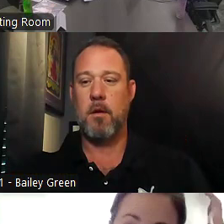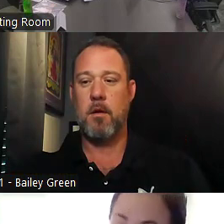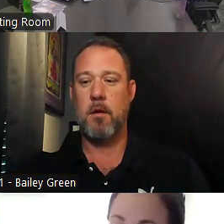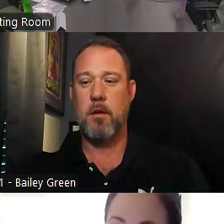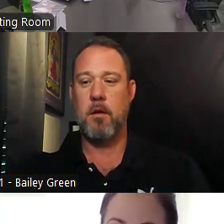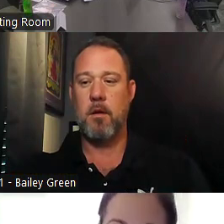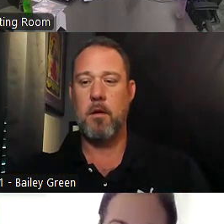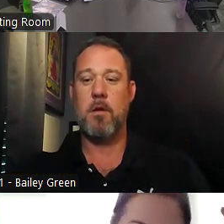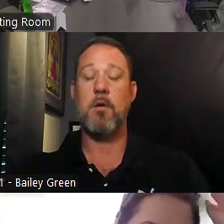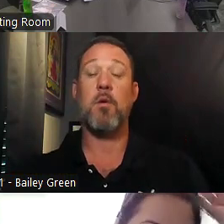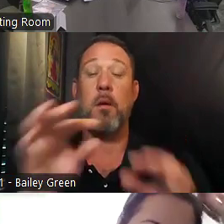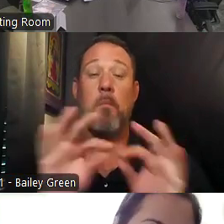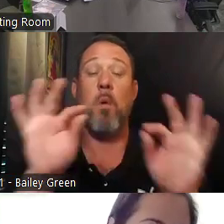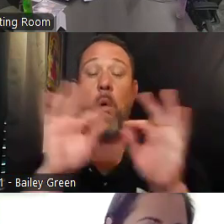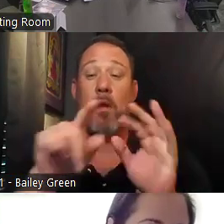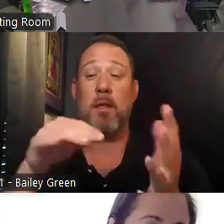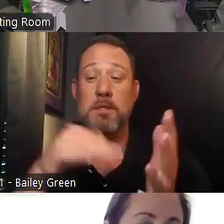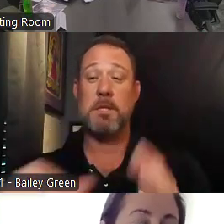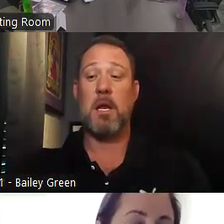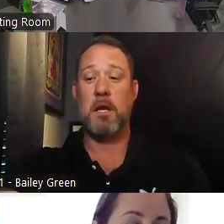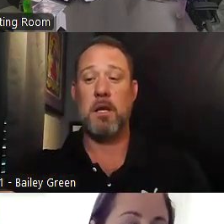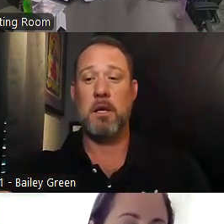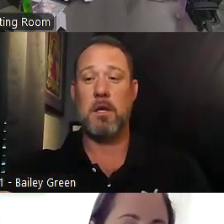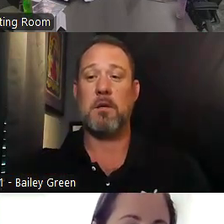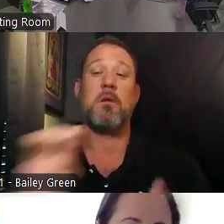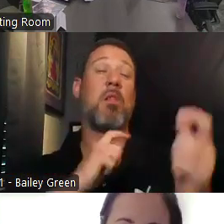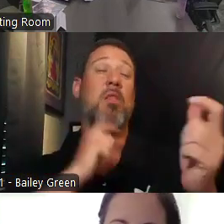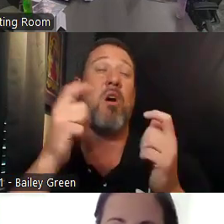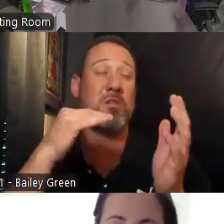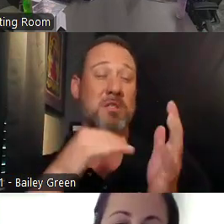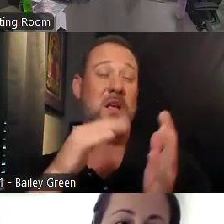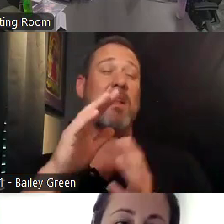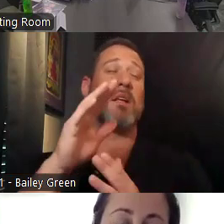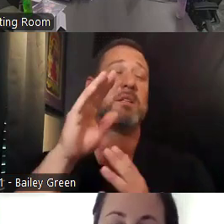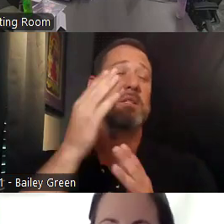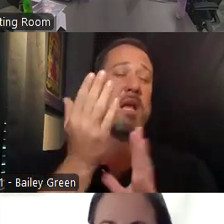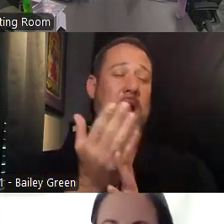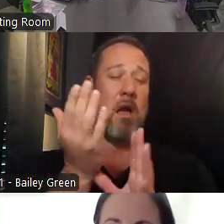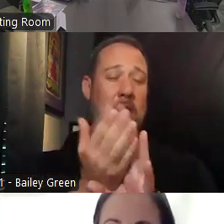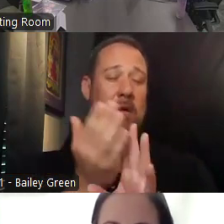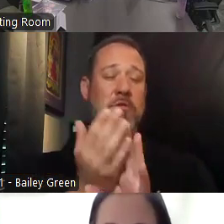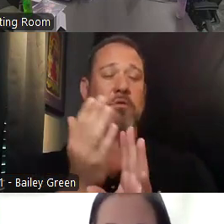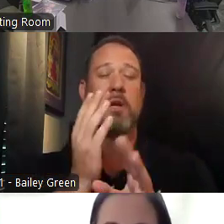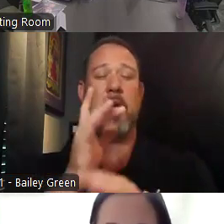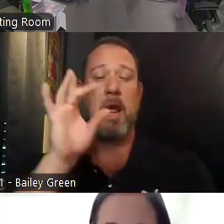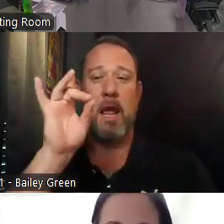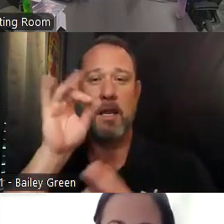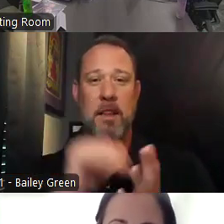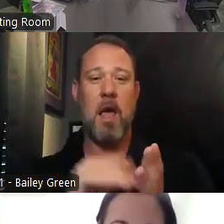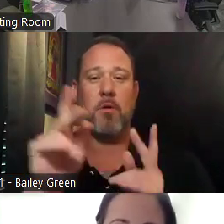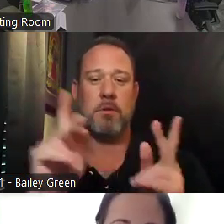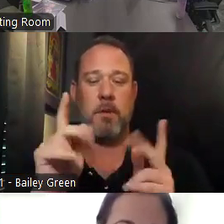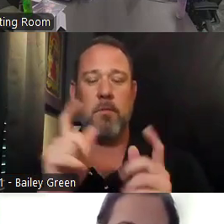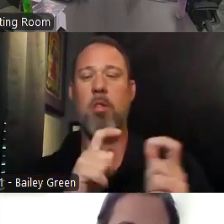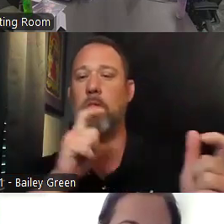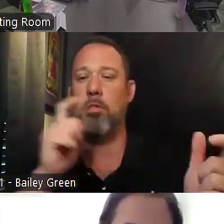What's important in this study, which is a very large study in geriatric psychiatry, looking at over 8,000 people in a